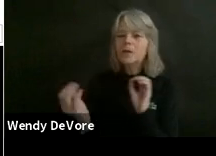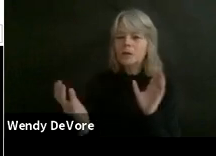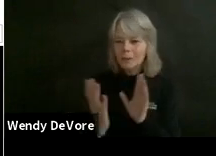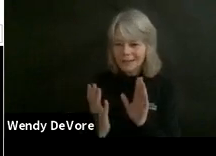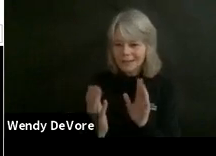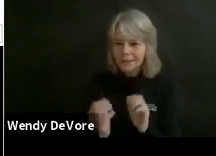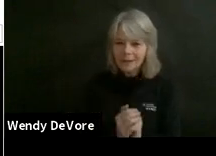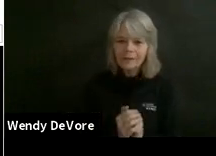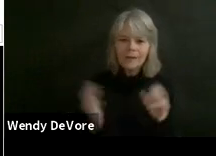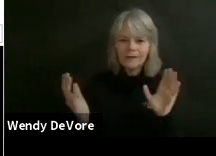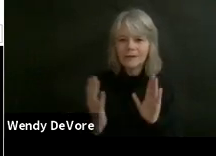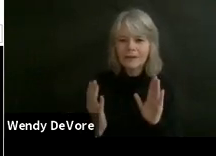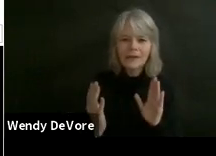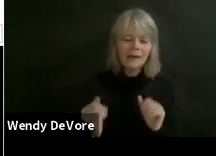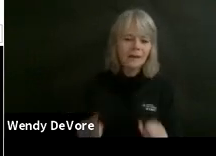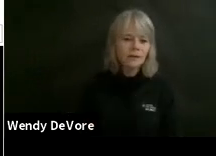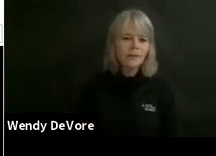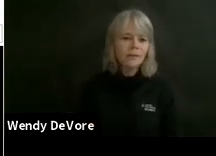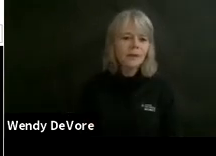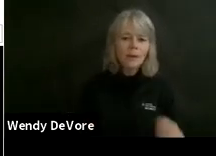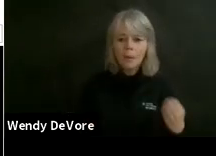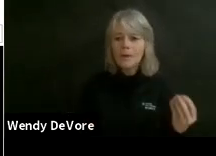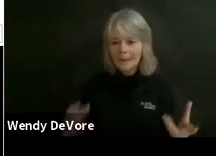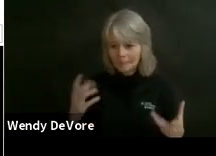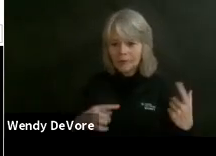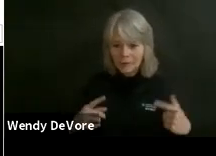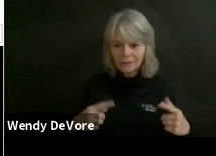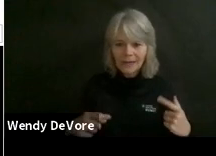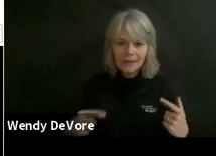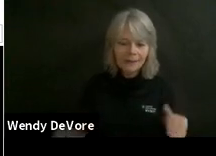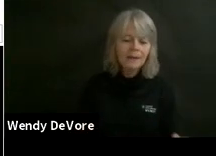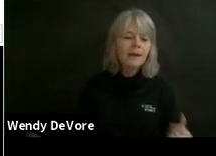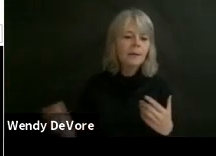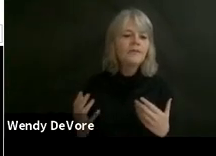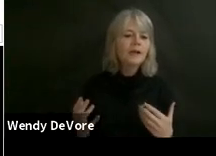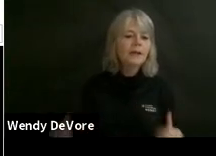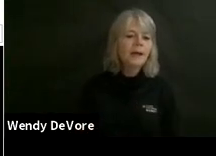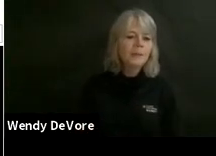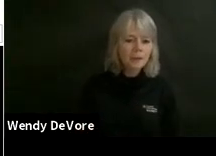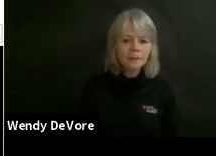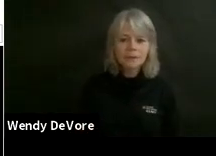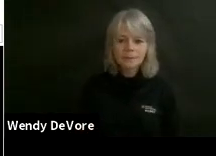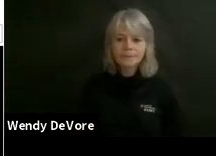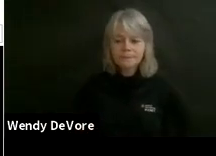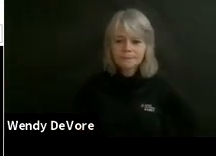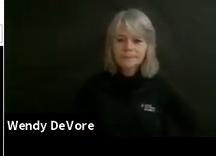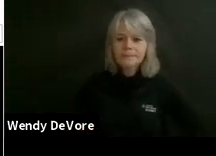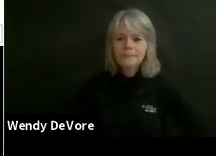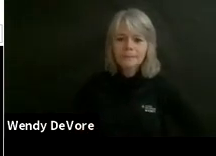close proximity. So they still need that interpreter or that person who's signing fairly up close.